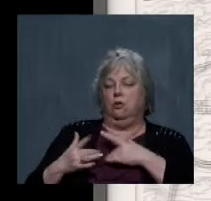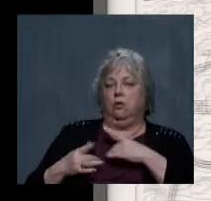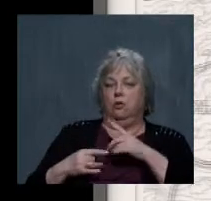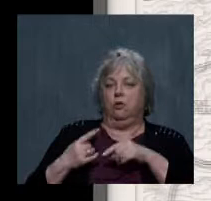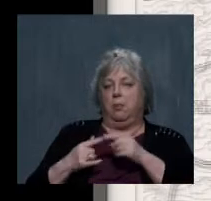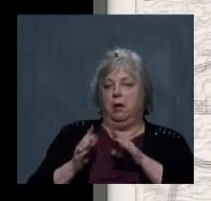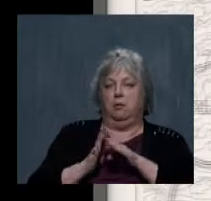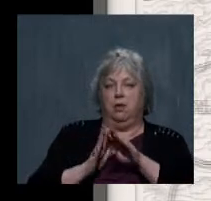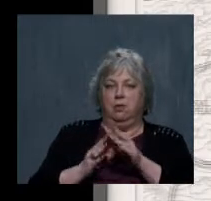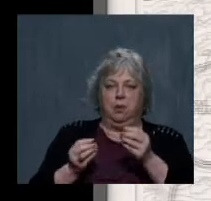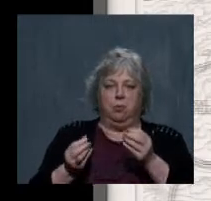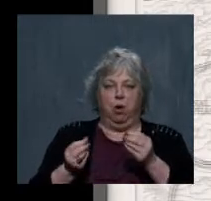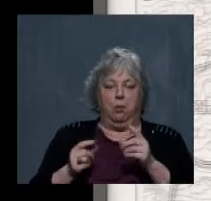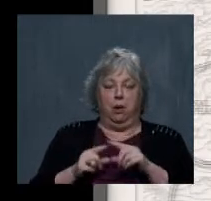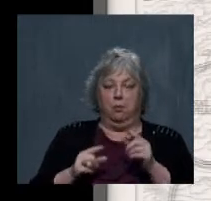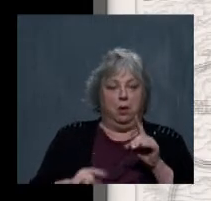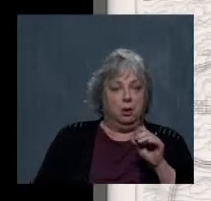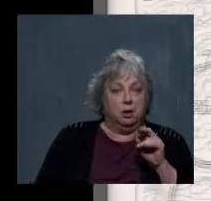Donna.